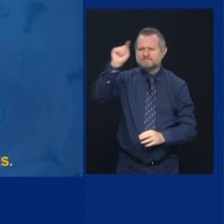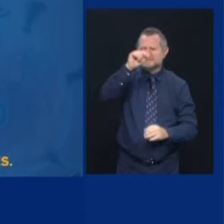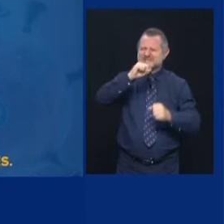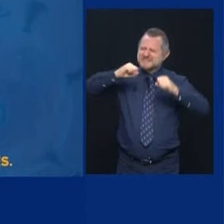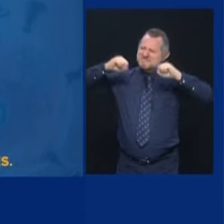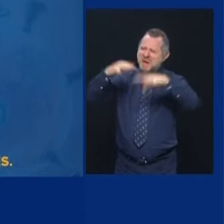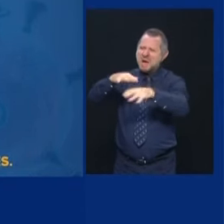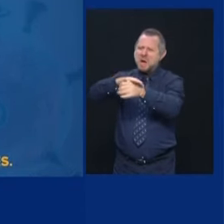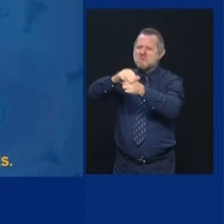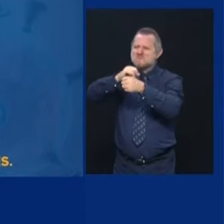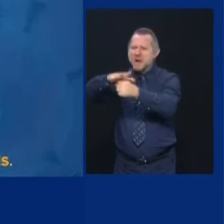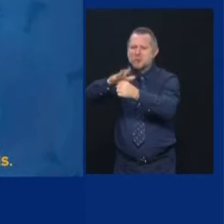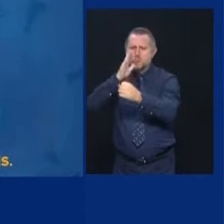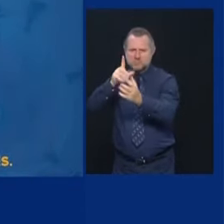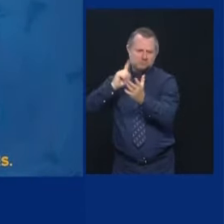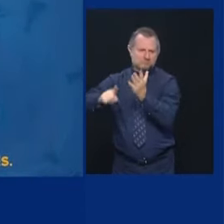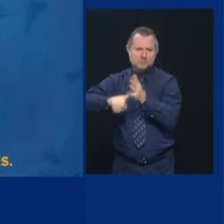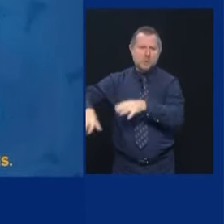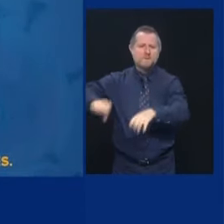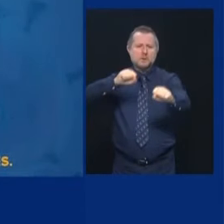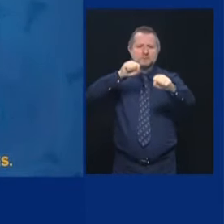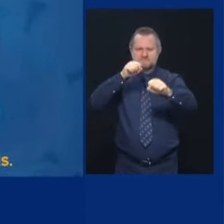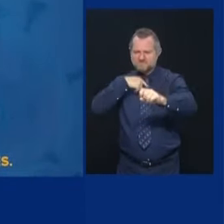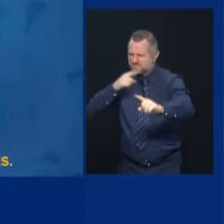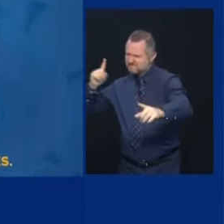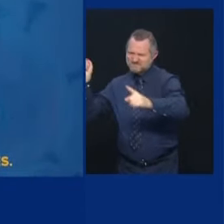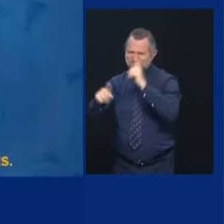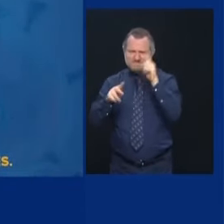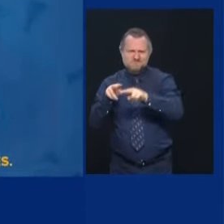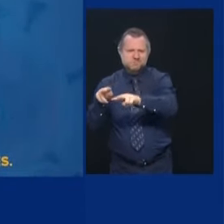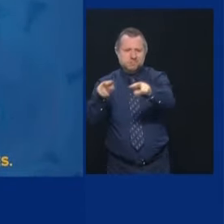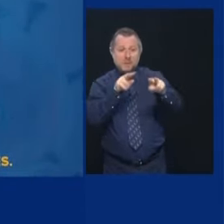clusters. Okay?